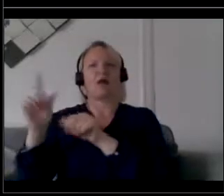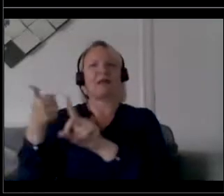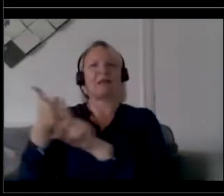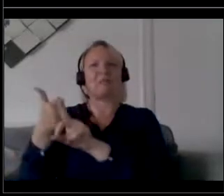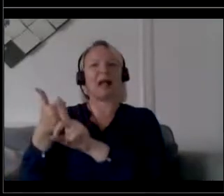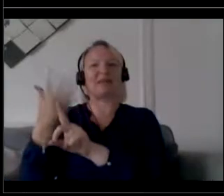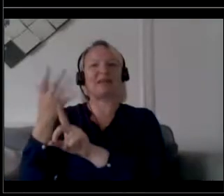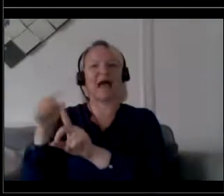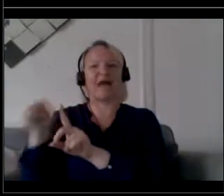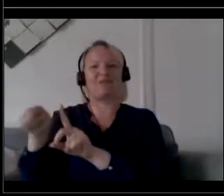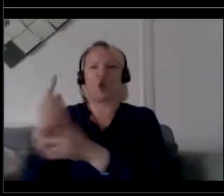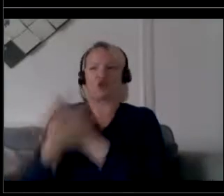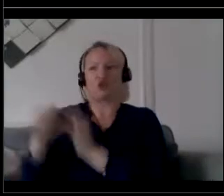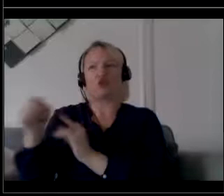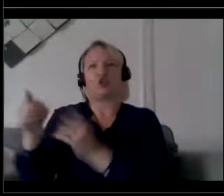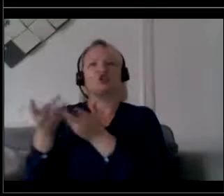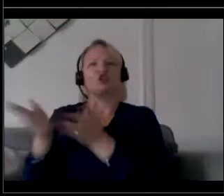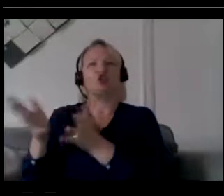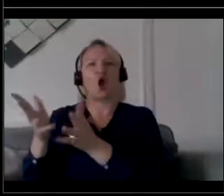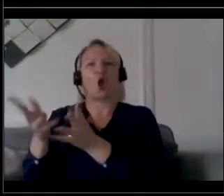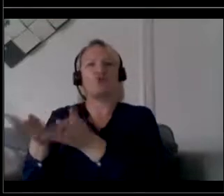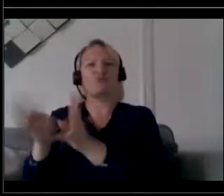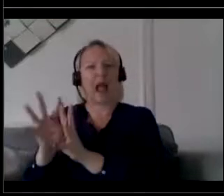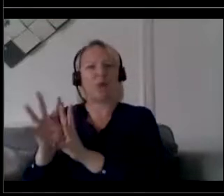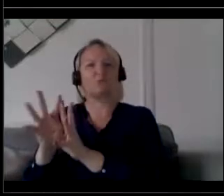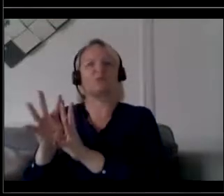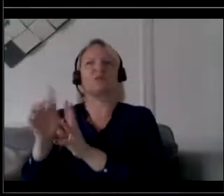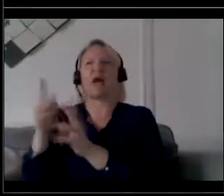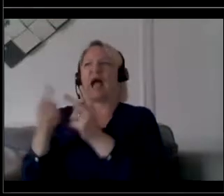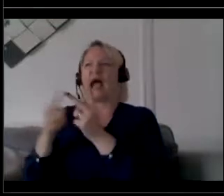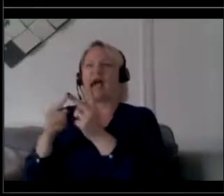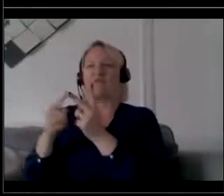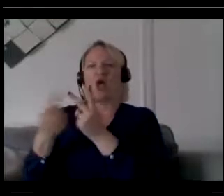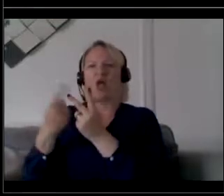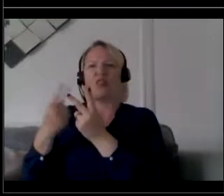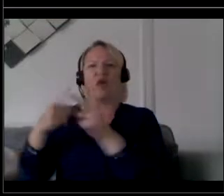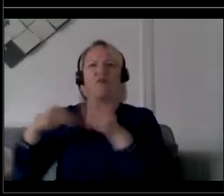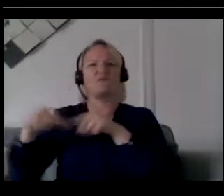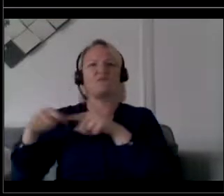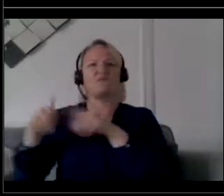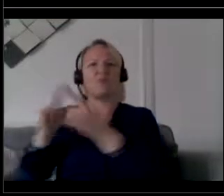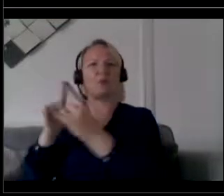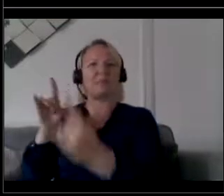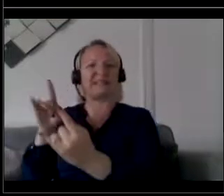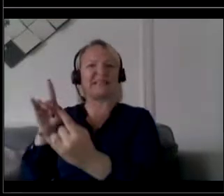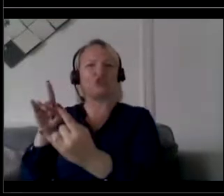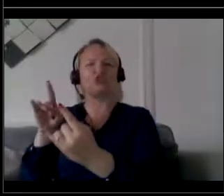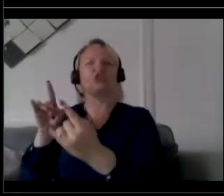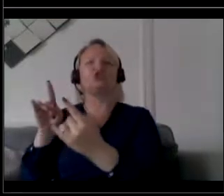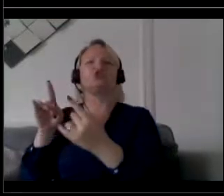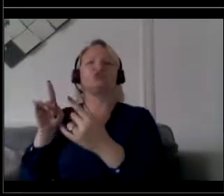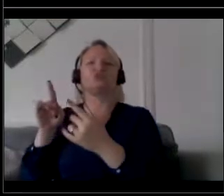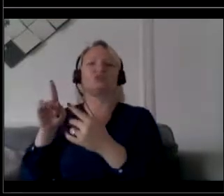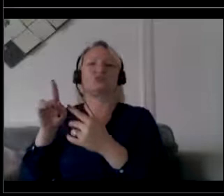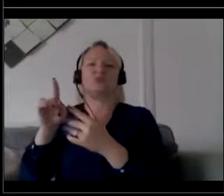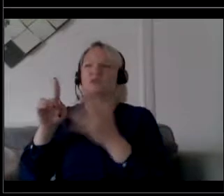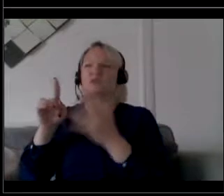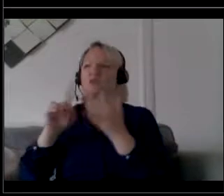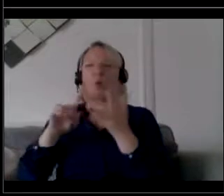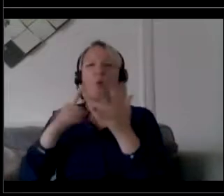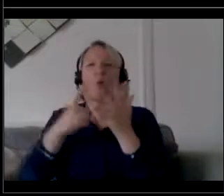not only the showground. There's also a football pitches, which is for the Orsett